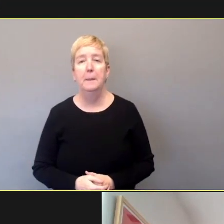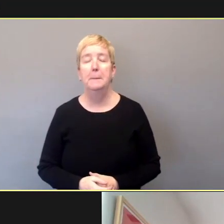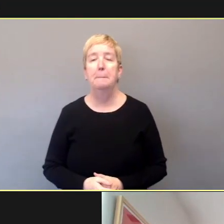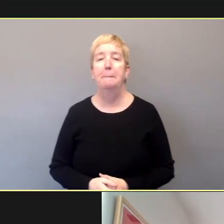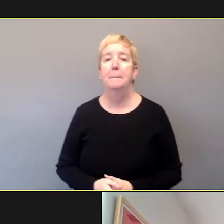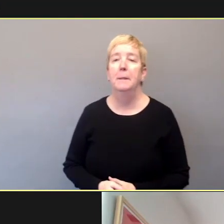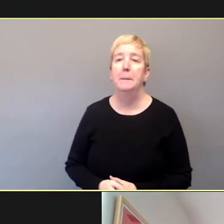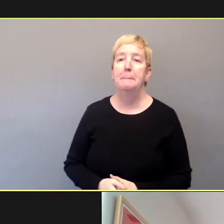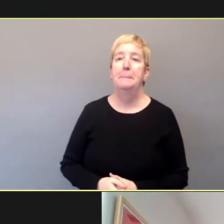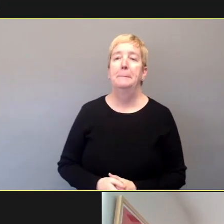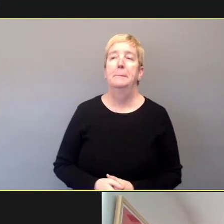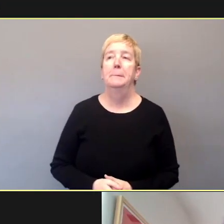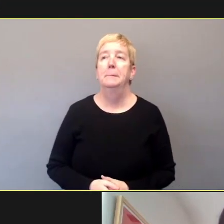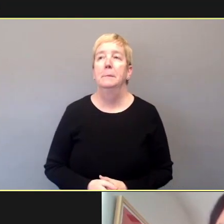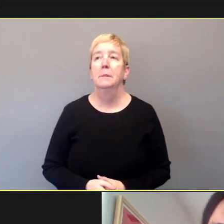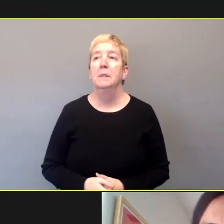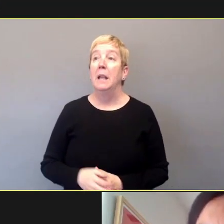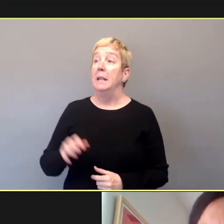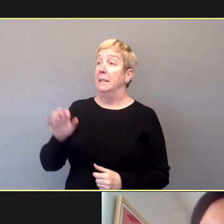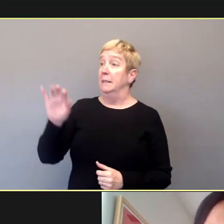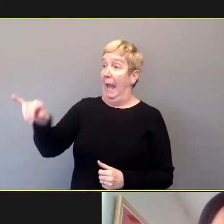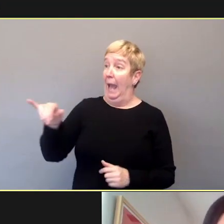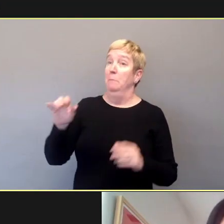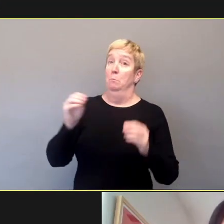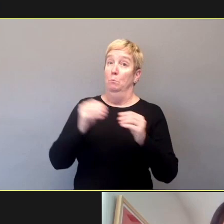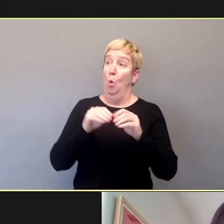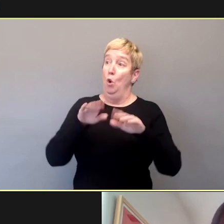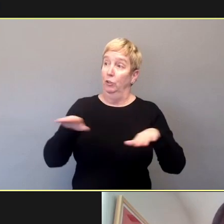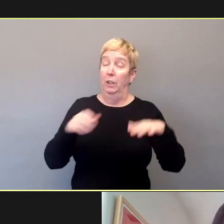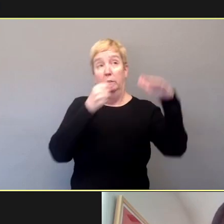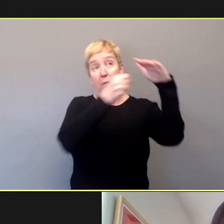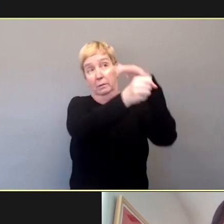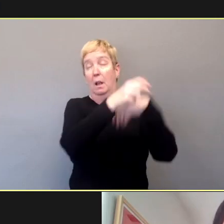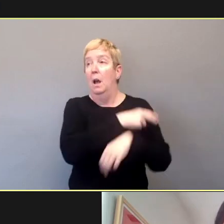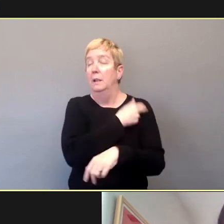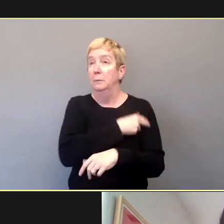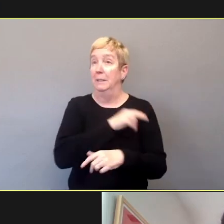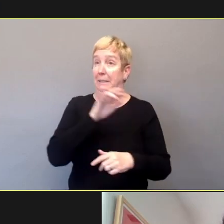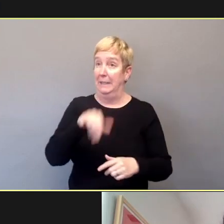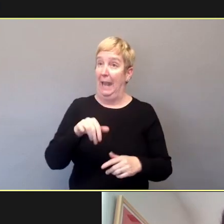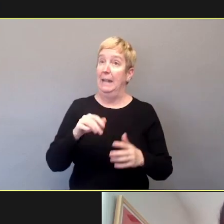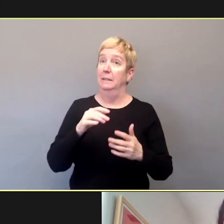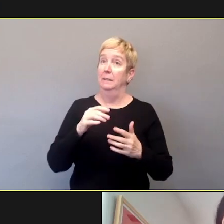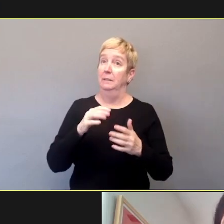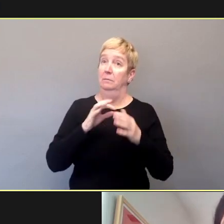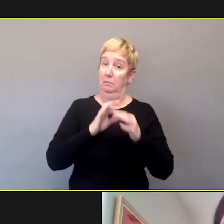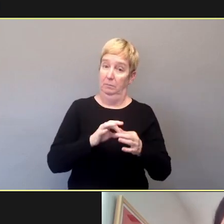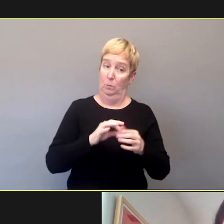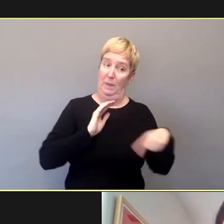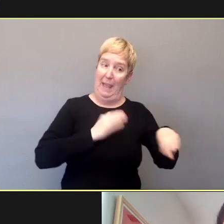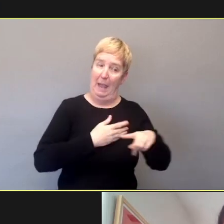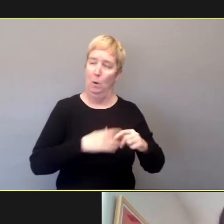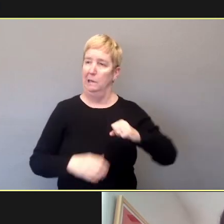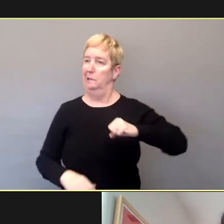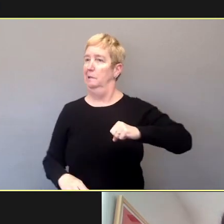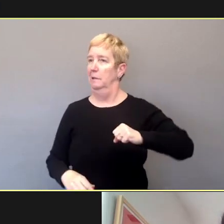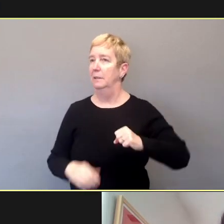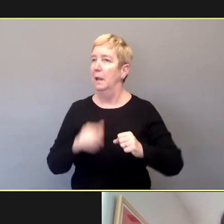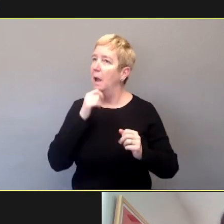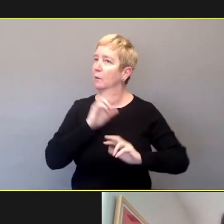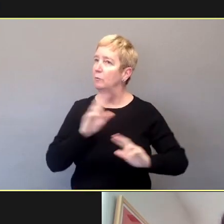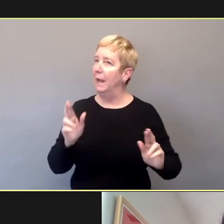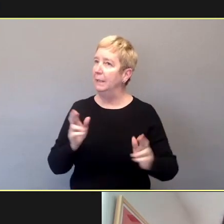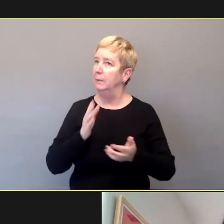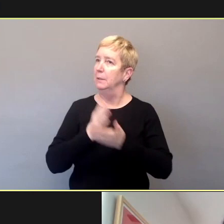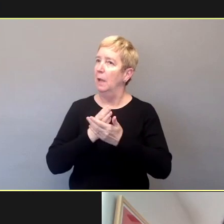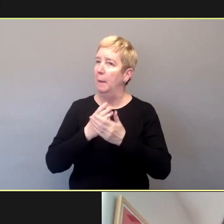pause on our part in the state toward just ending a mask mandate in schools? And the answer